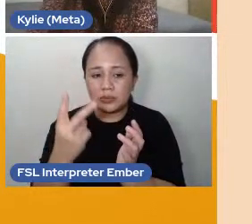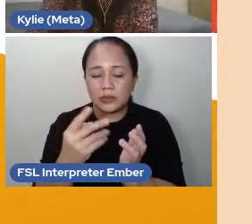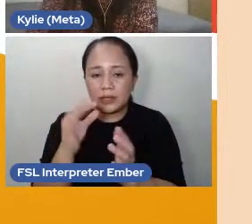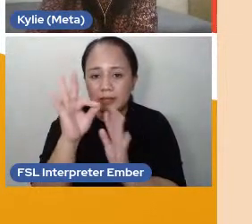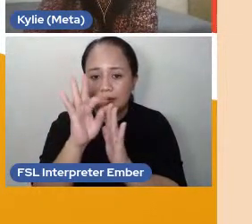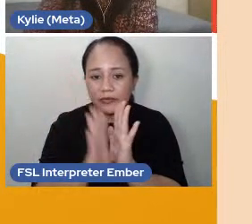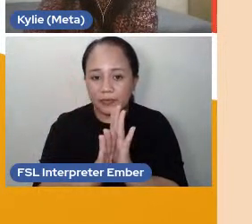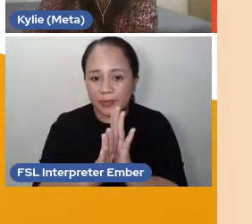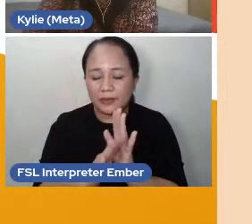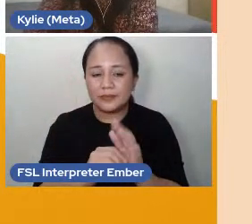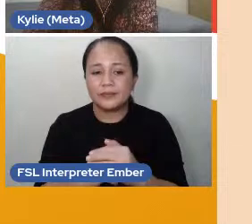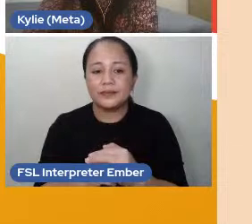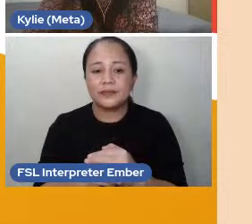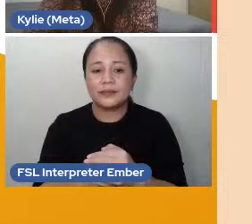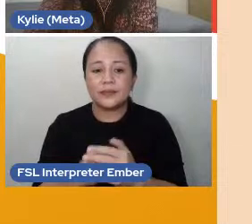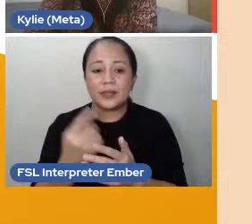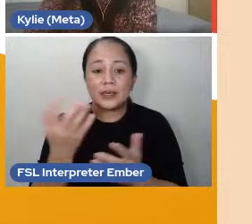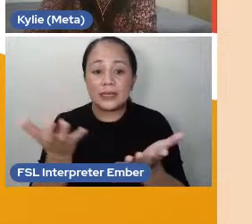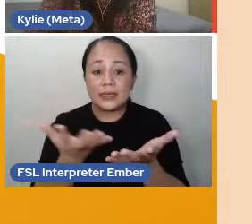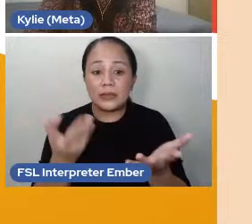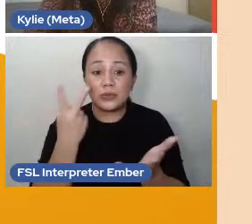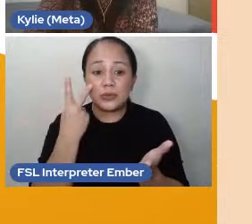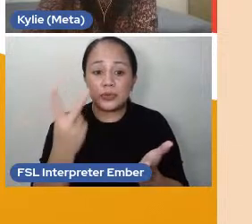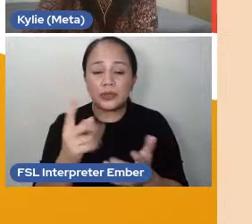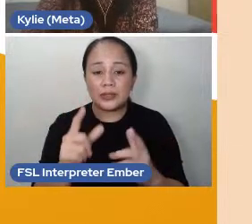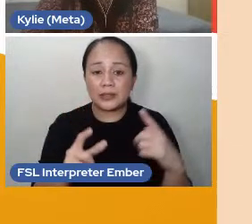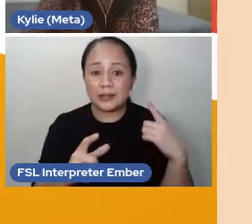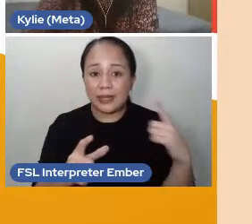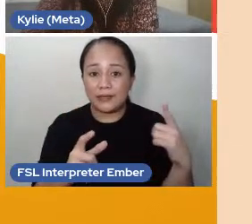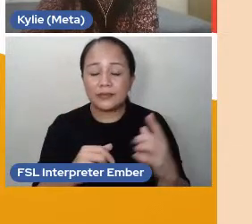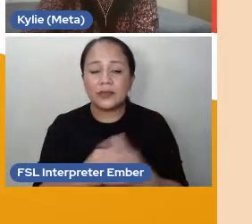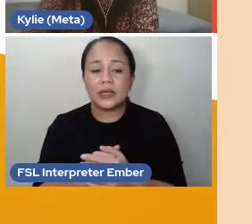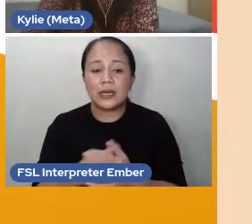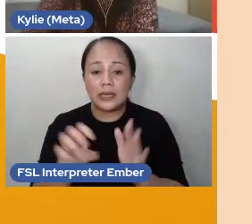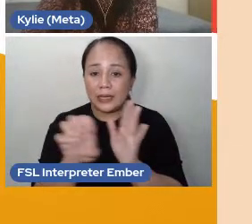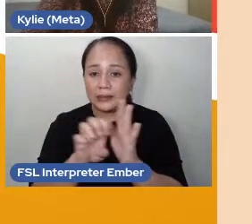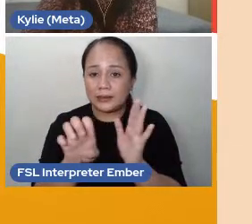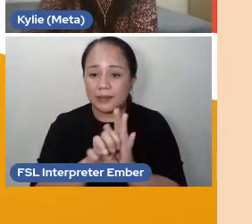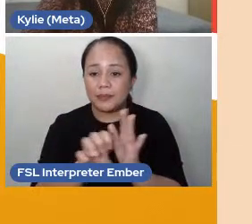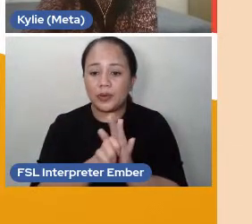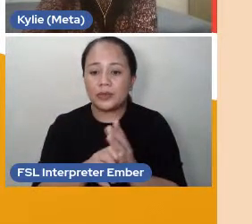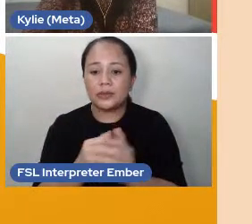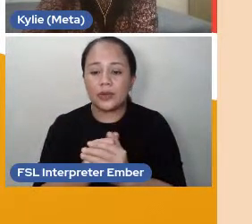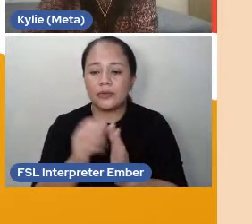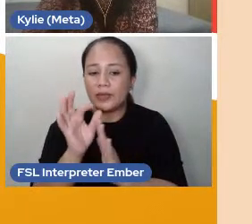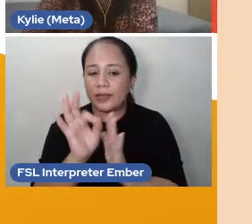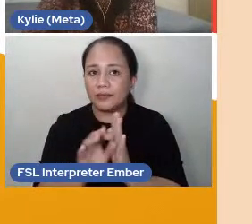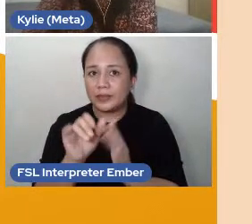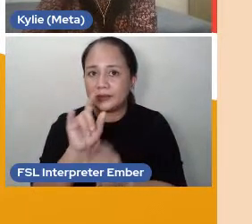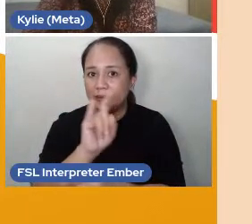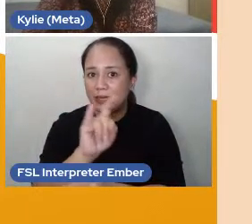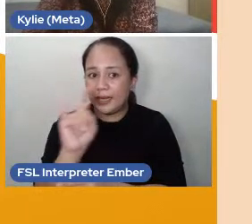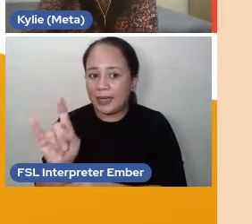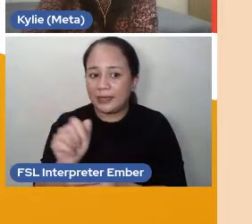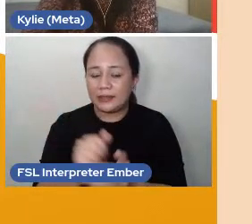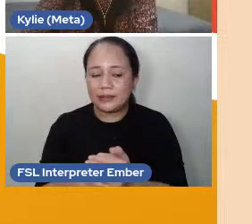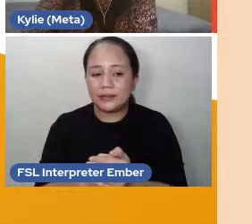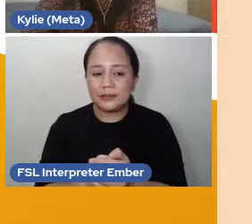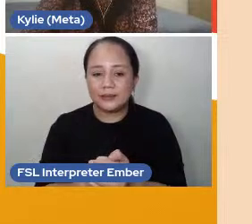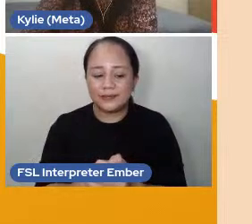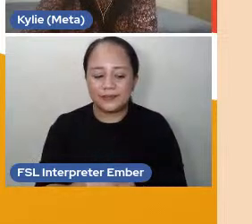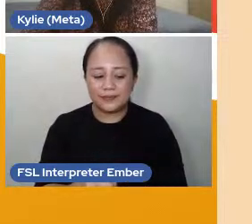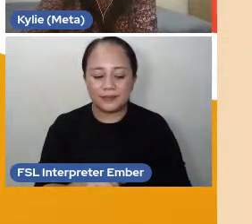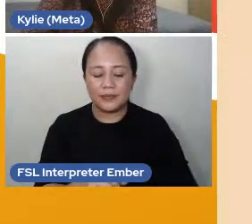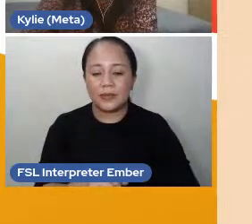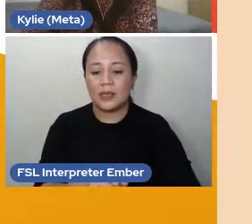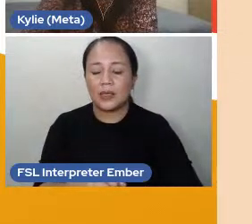and Instagram. So here you'll see on the left an example of a Facebook ad. It's in a newsfeed ad.